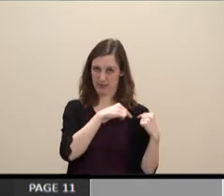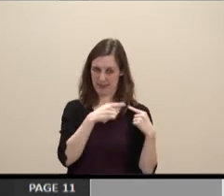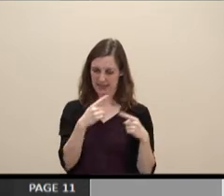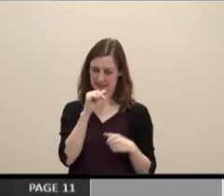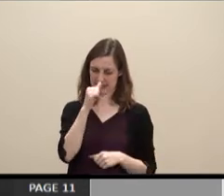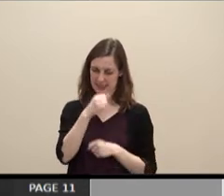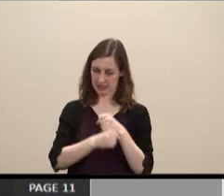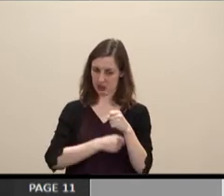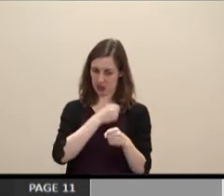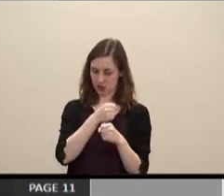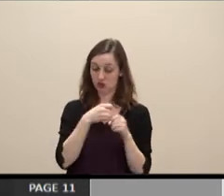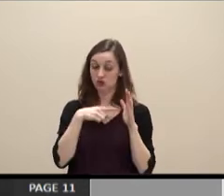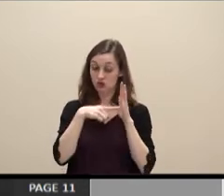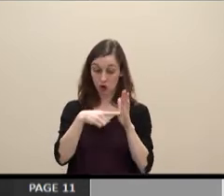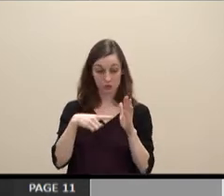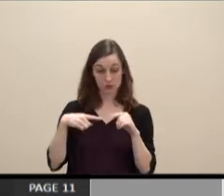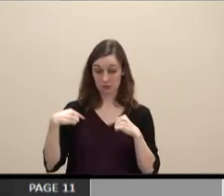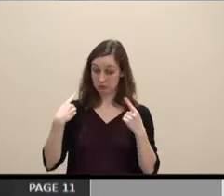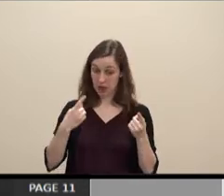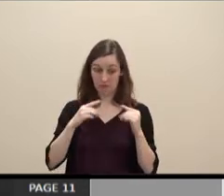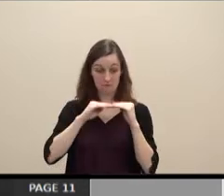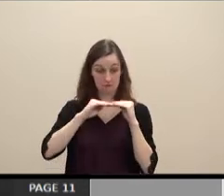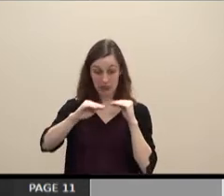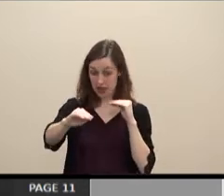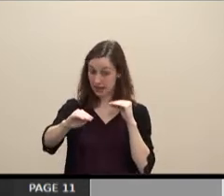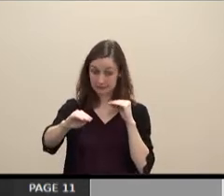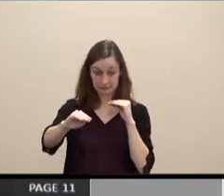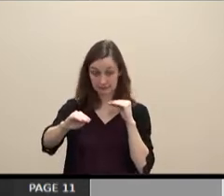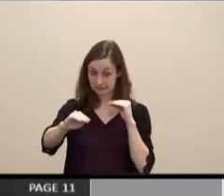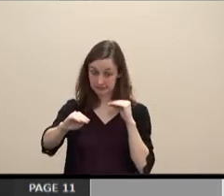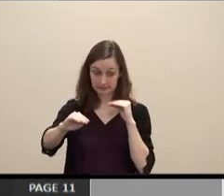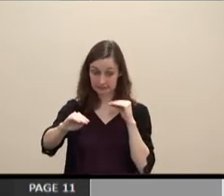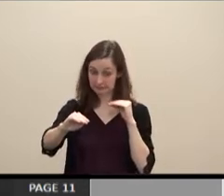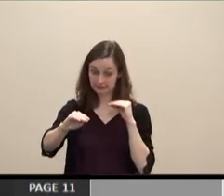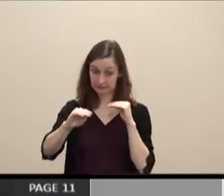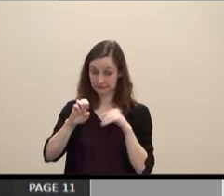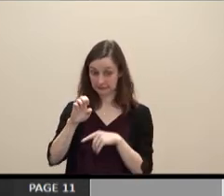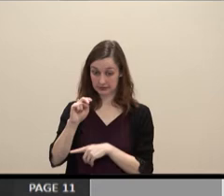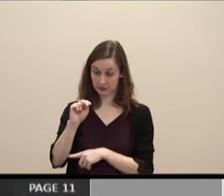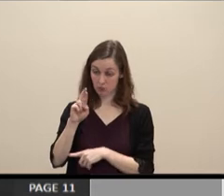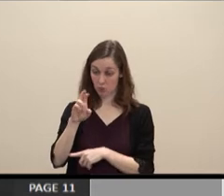it kind of shows you where we've been. We've been very flat, as you can see,